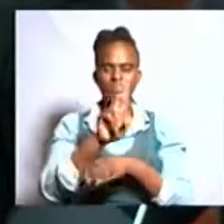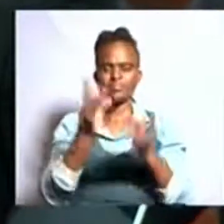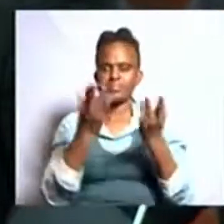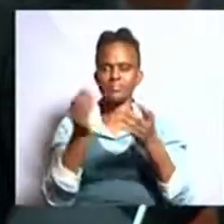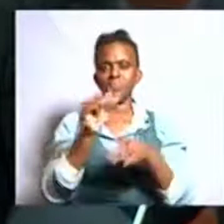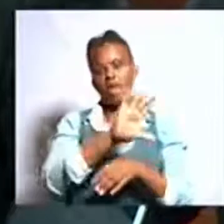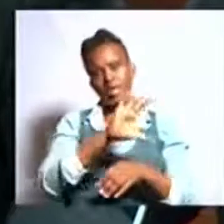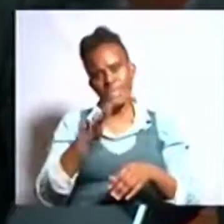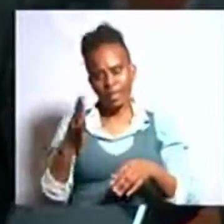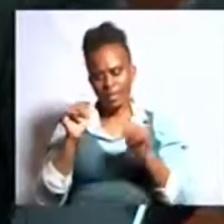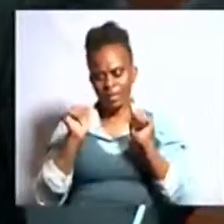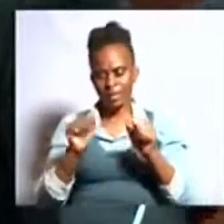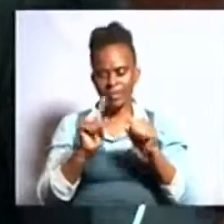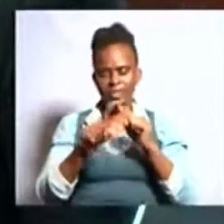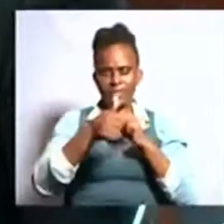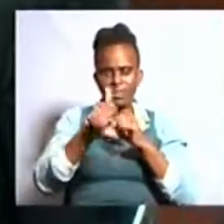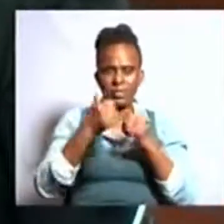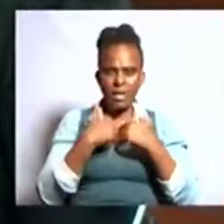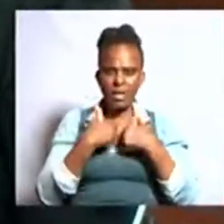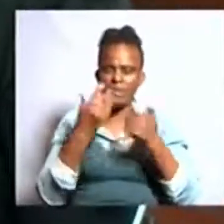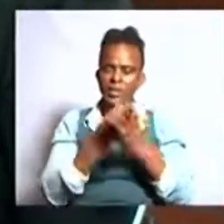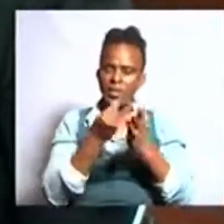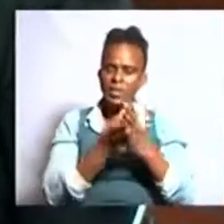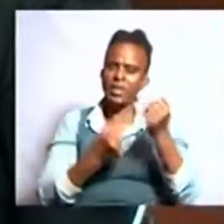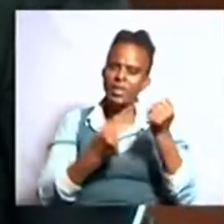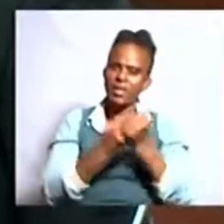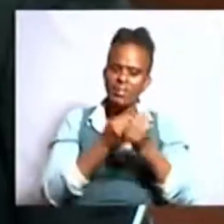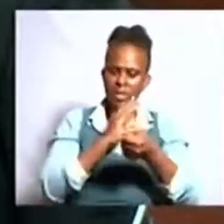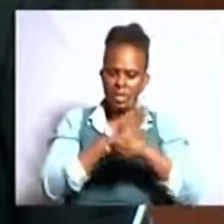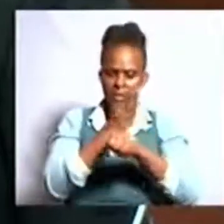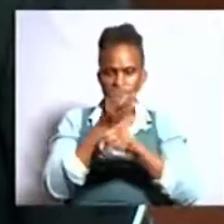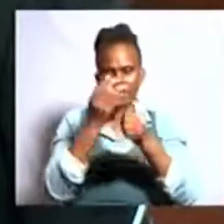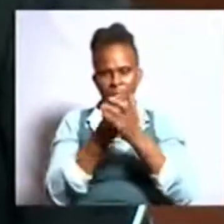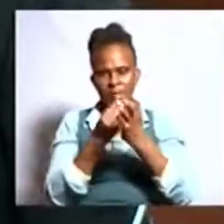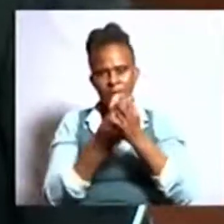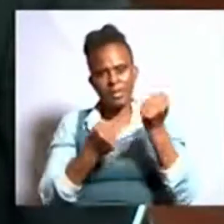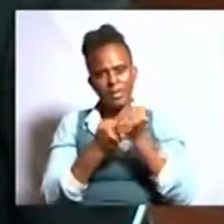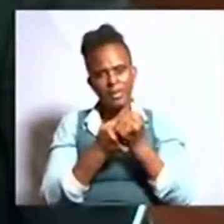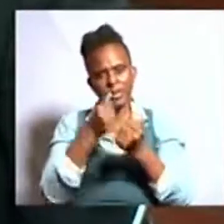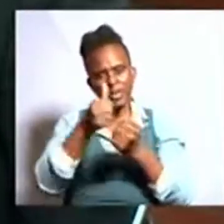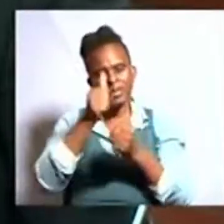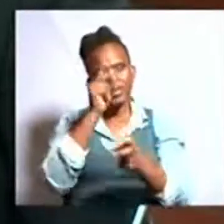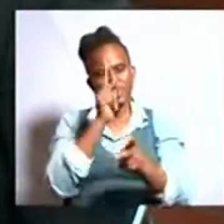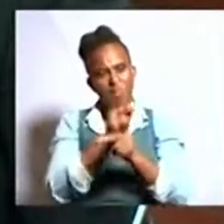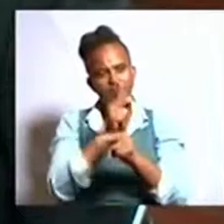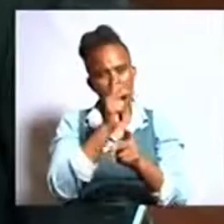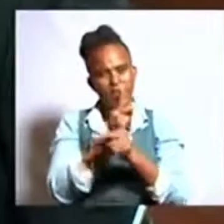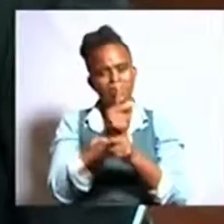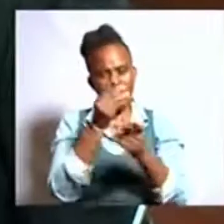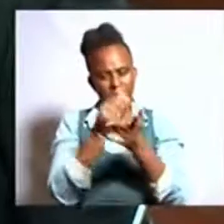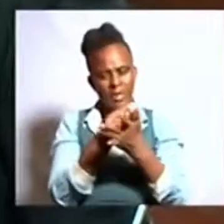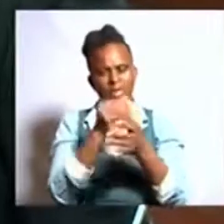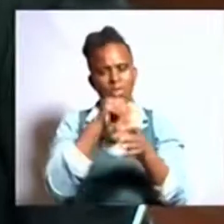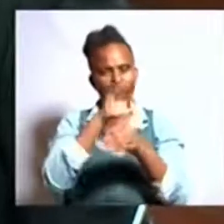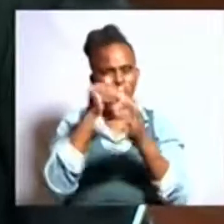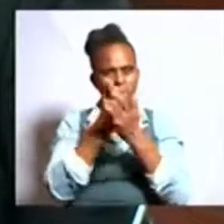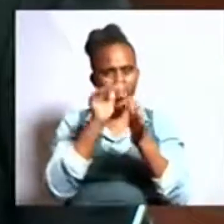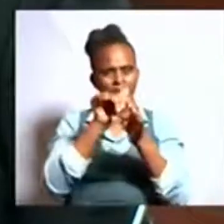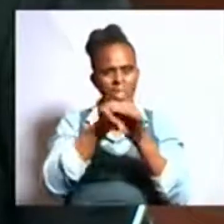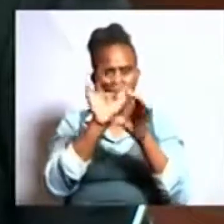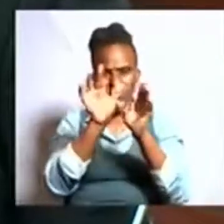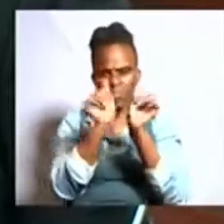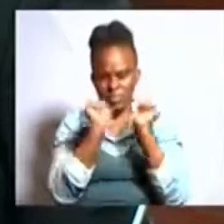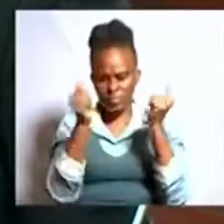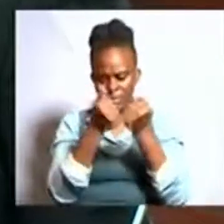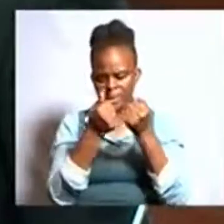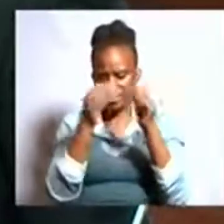back. But you are funded. After being funded, you are keeping the money in the so-called general account,